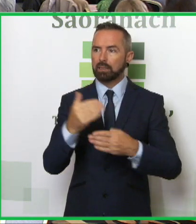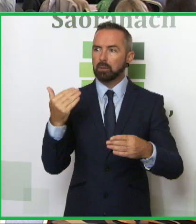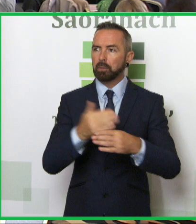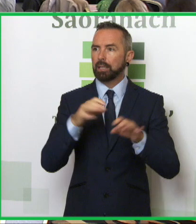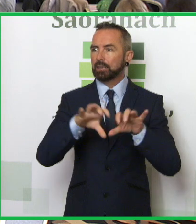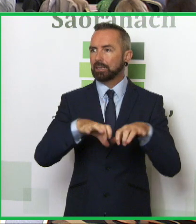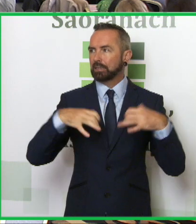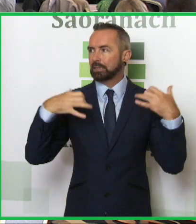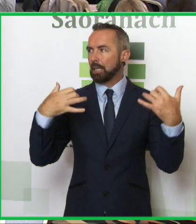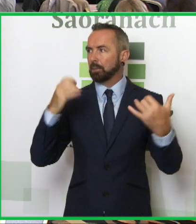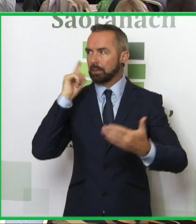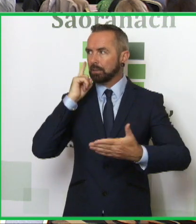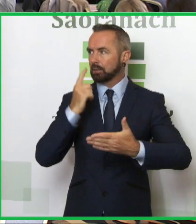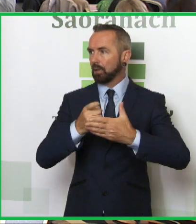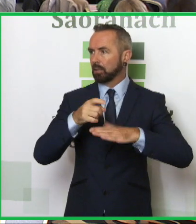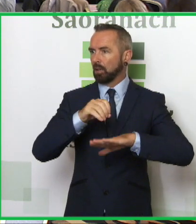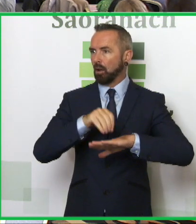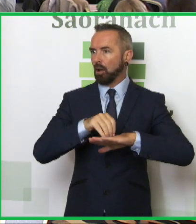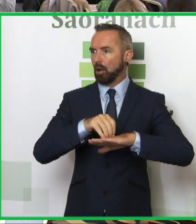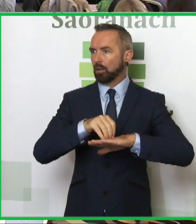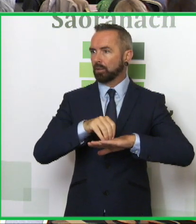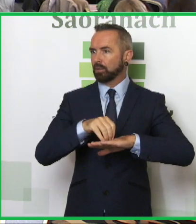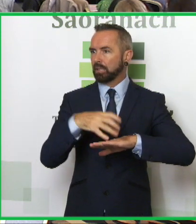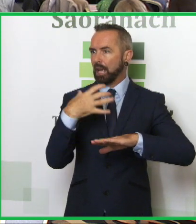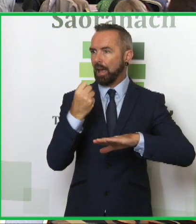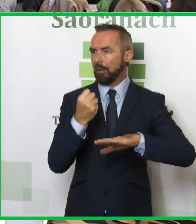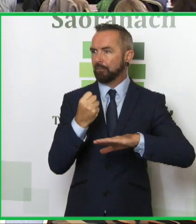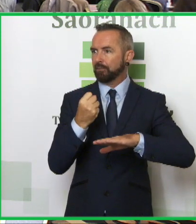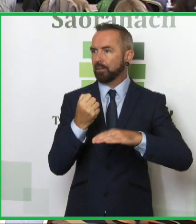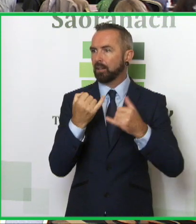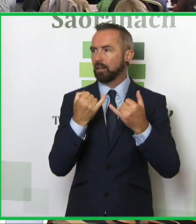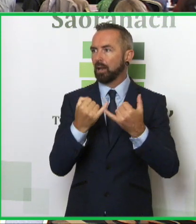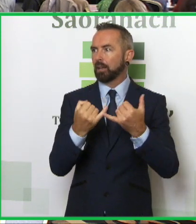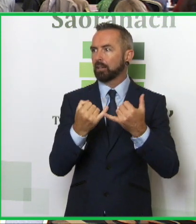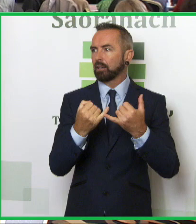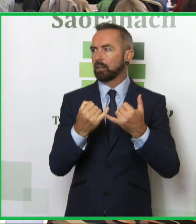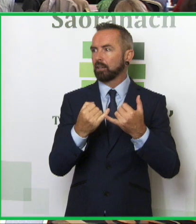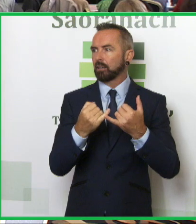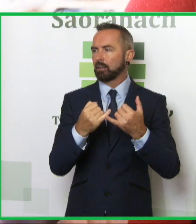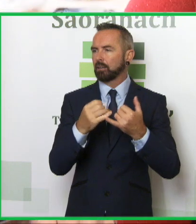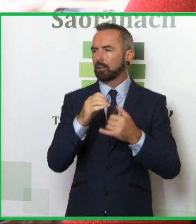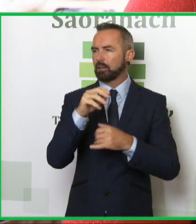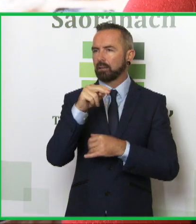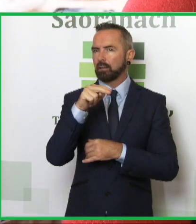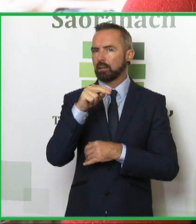Assembly members decided, that we were going to have a sort of knockout round